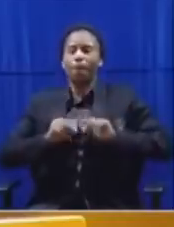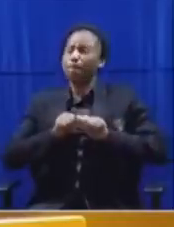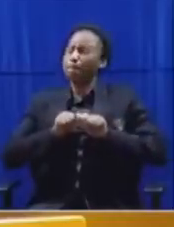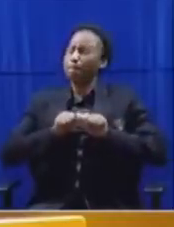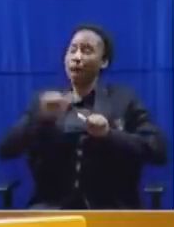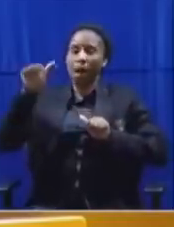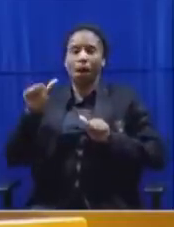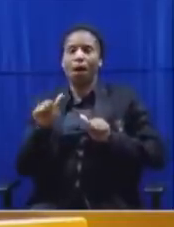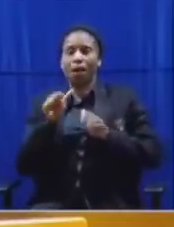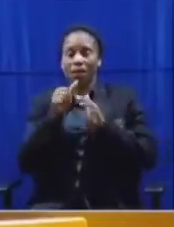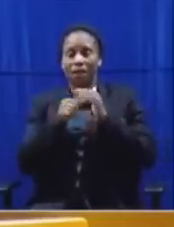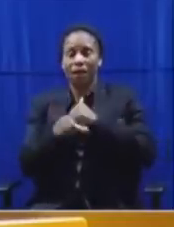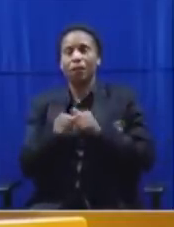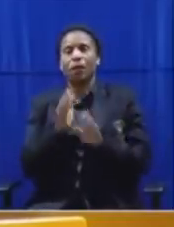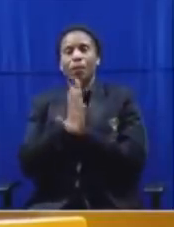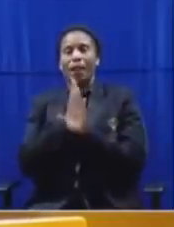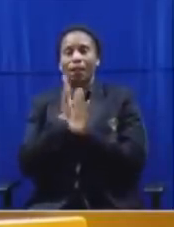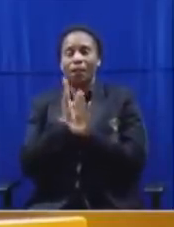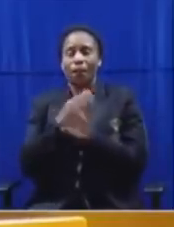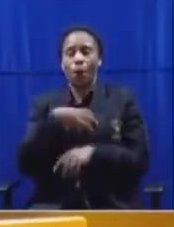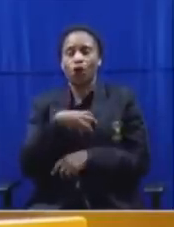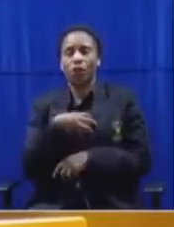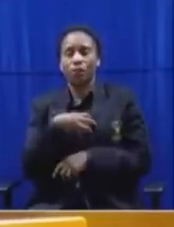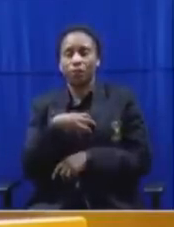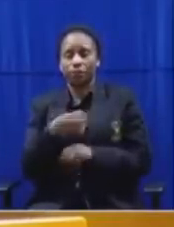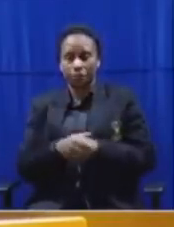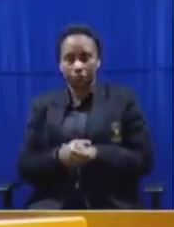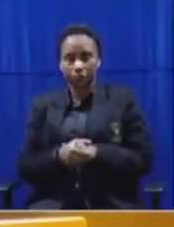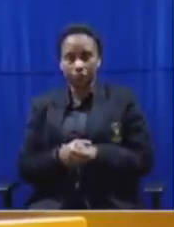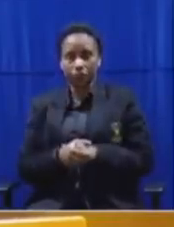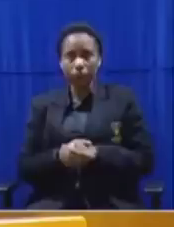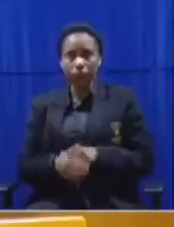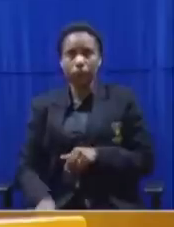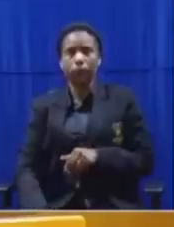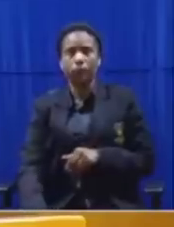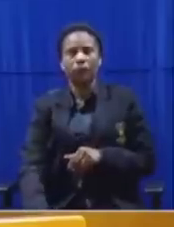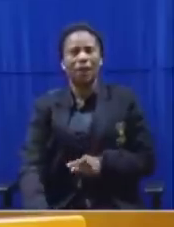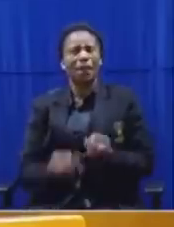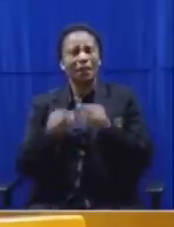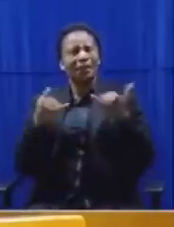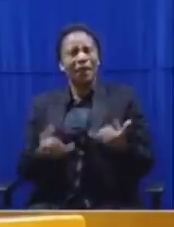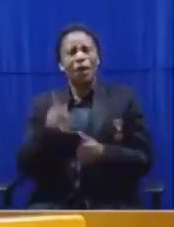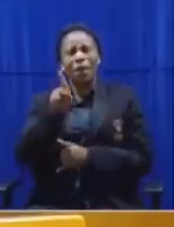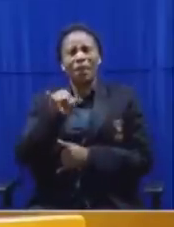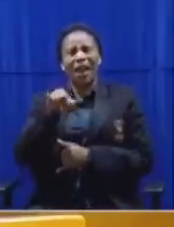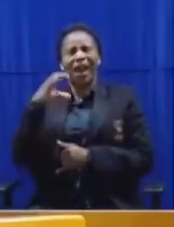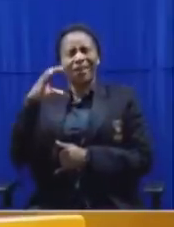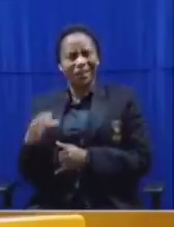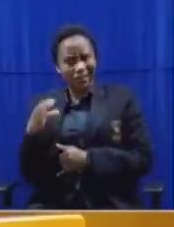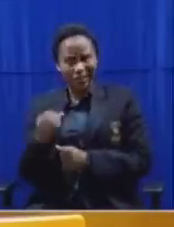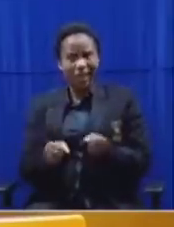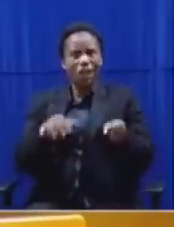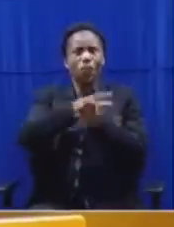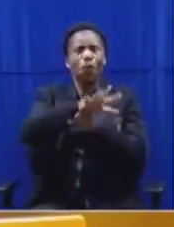the privately owned asset management companies. And already the PIC is exposed to both government